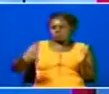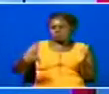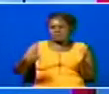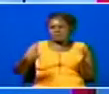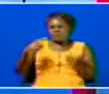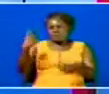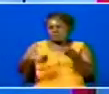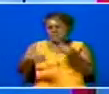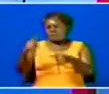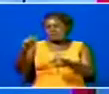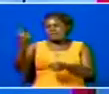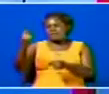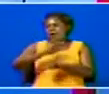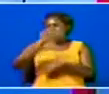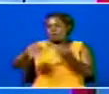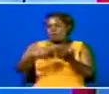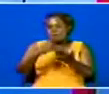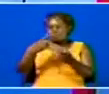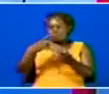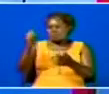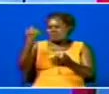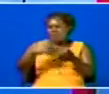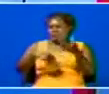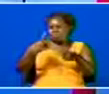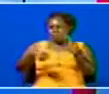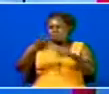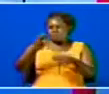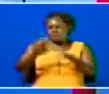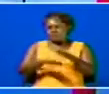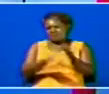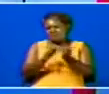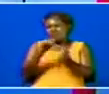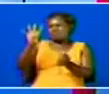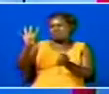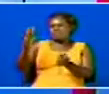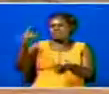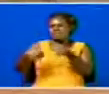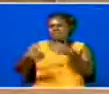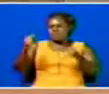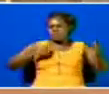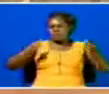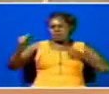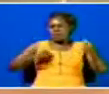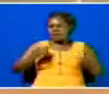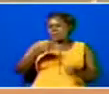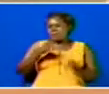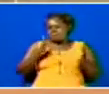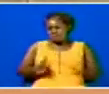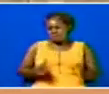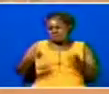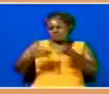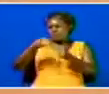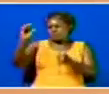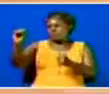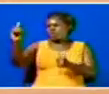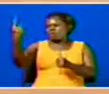Kenya winning all the single events. Kenya's Jason Bogoro of the boys' under-14 category beat Rwanda's Junior Hazikumwami 6-0